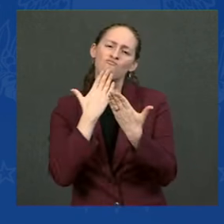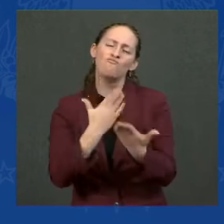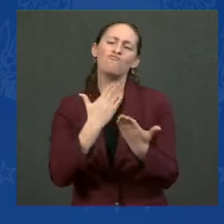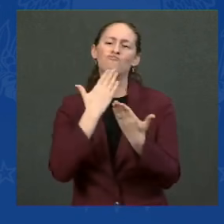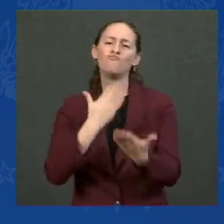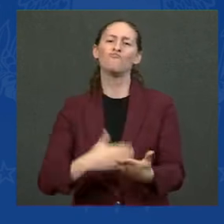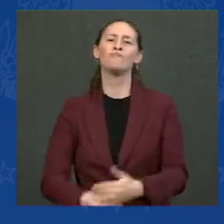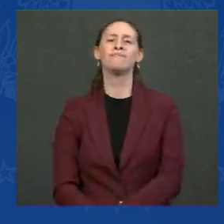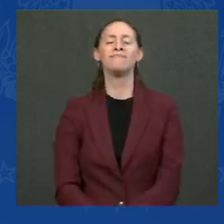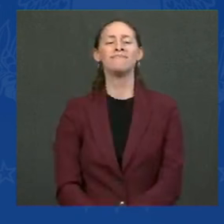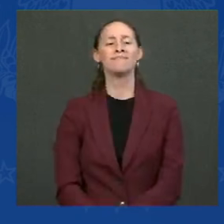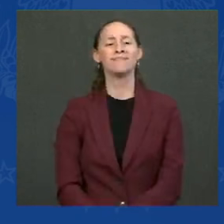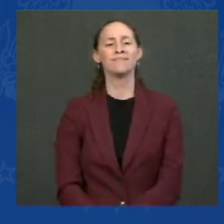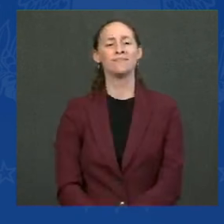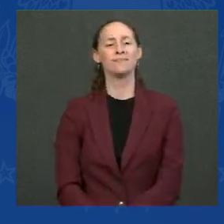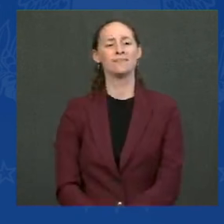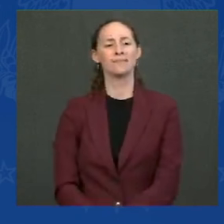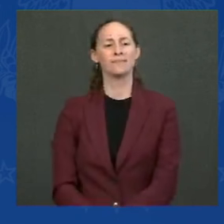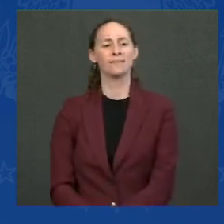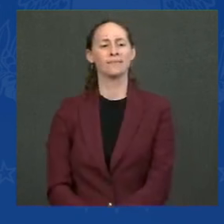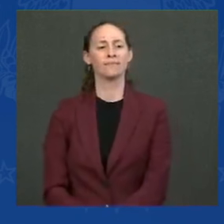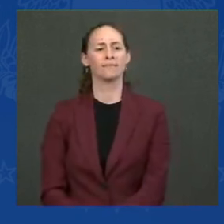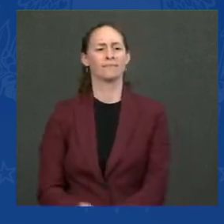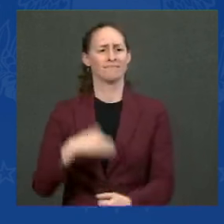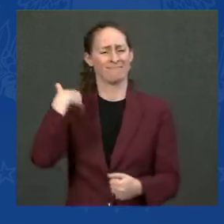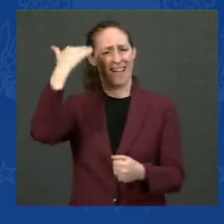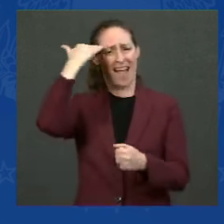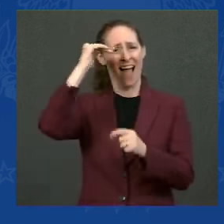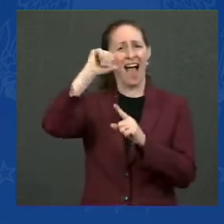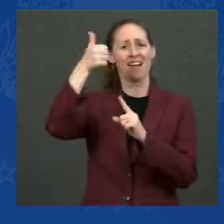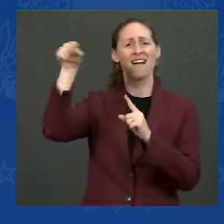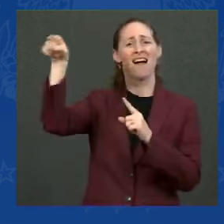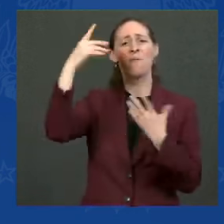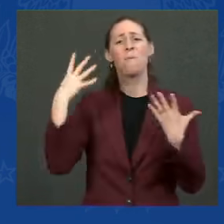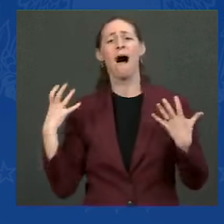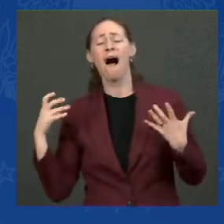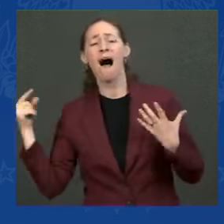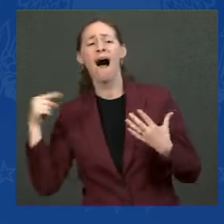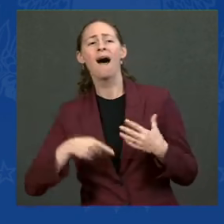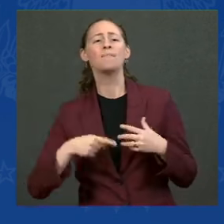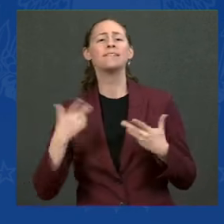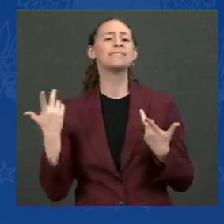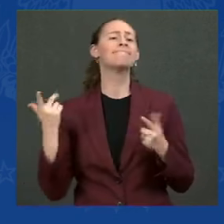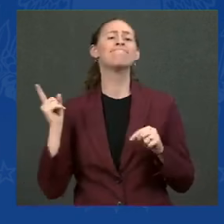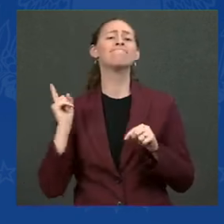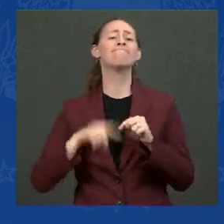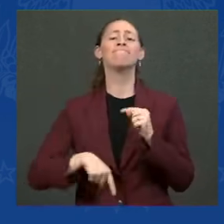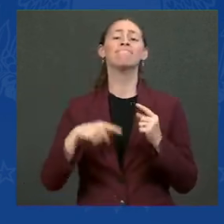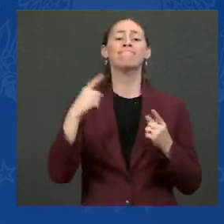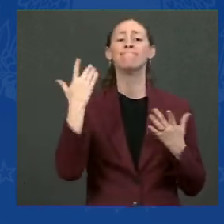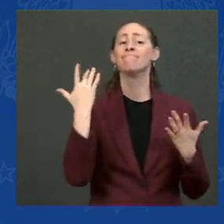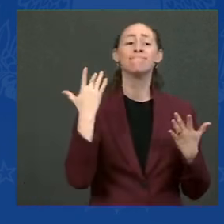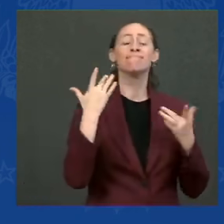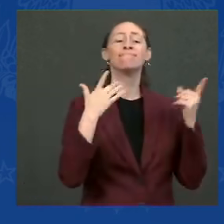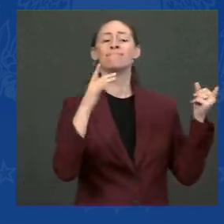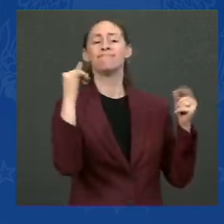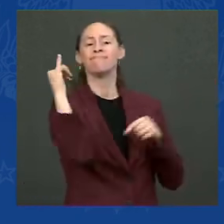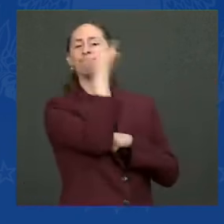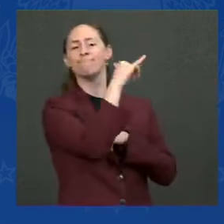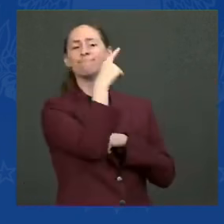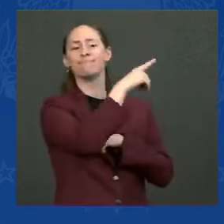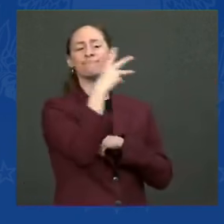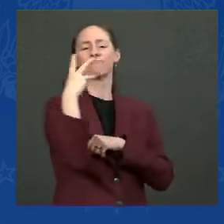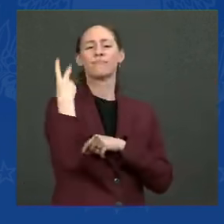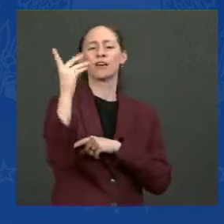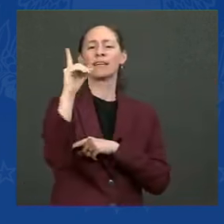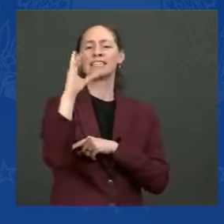And I know they wanted to be here, but there's others who are in Washington who can't be here. Dick Durbin and Tammy, who I've both spoken